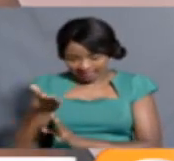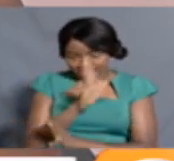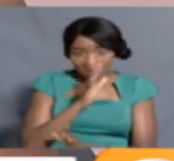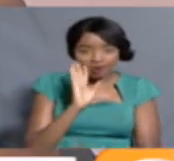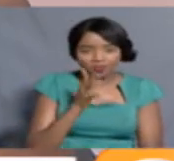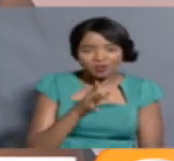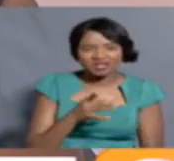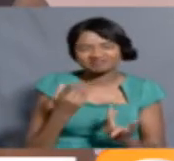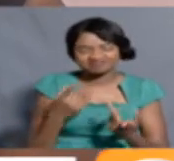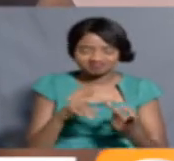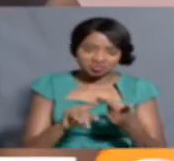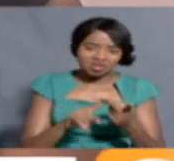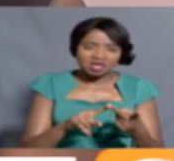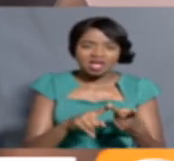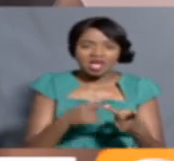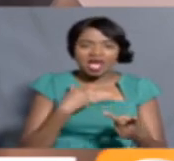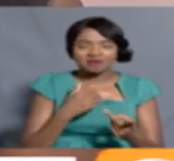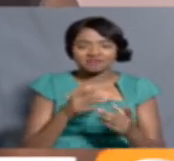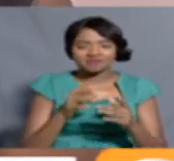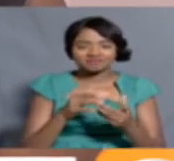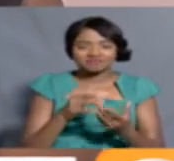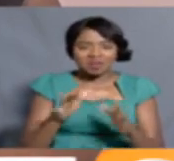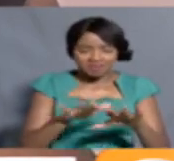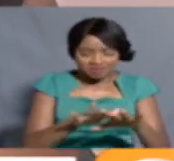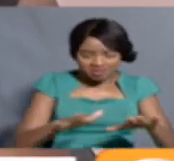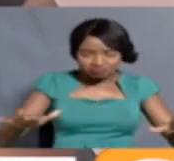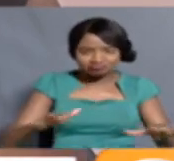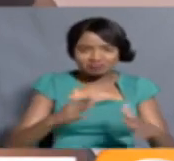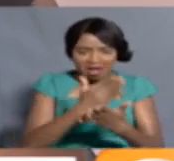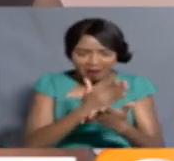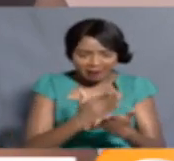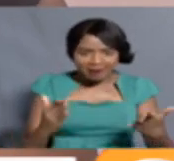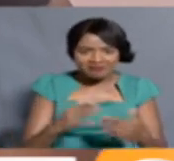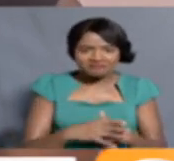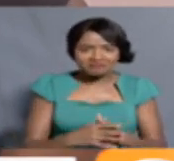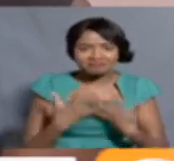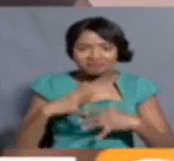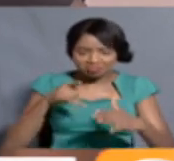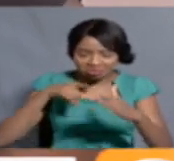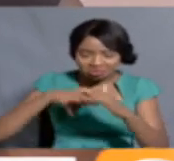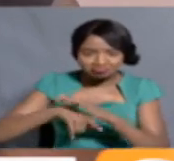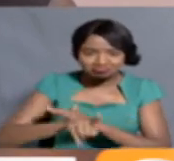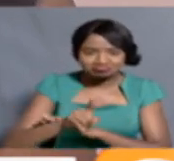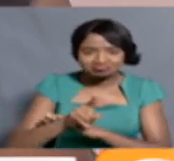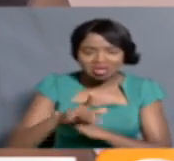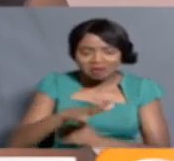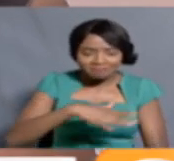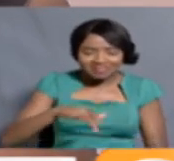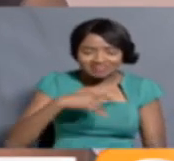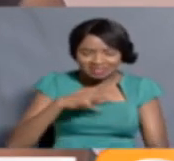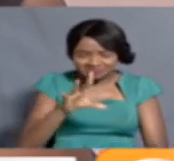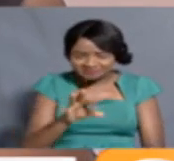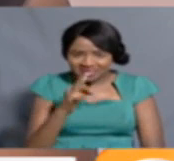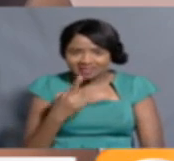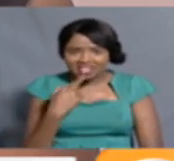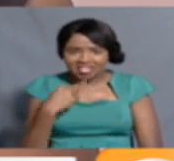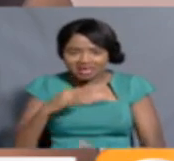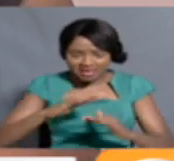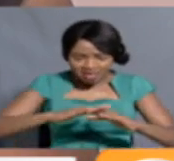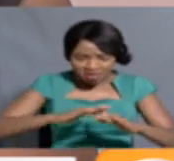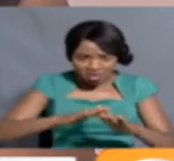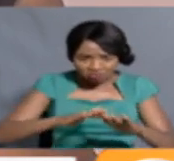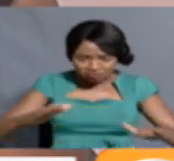know, those instances of Nusumkeka and things like that, you know, people going to certain places and not finding it. It's such a familiar script that we